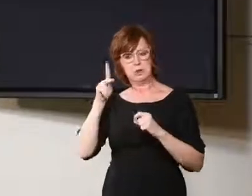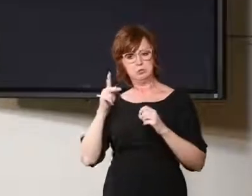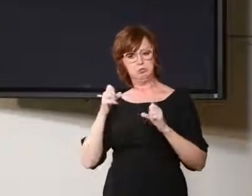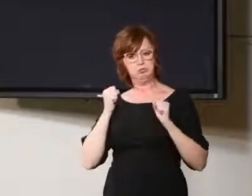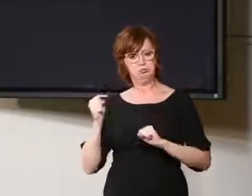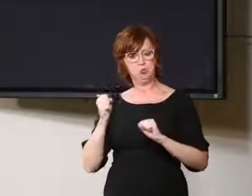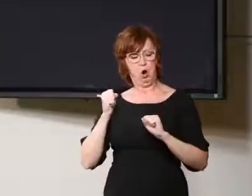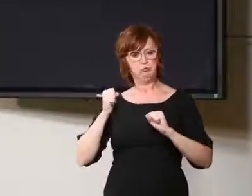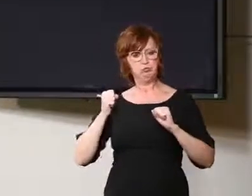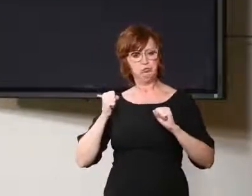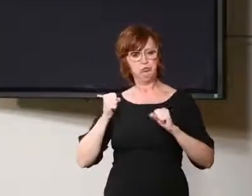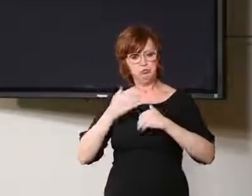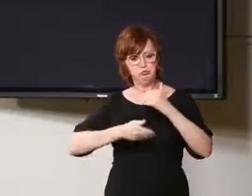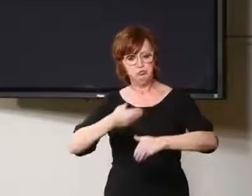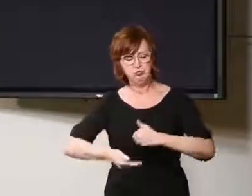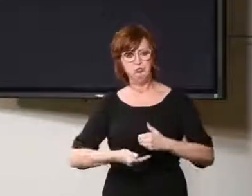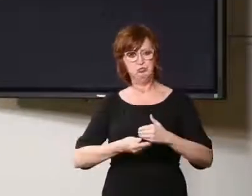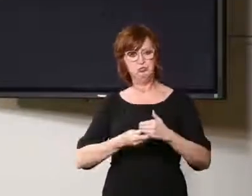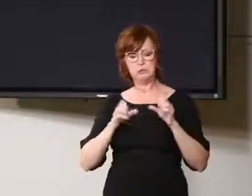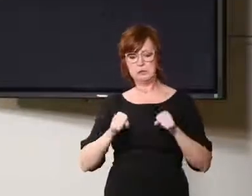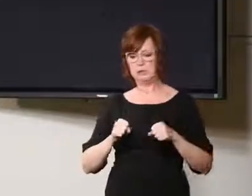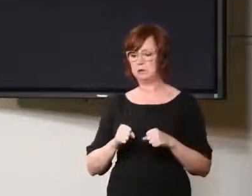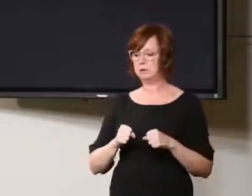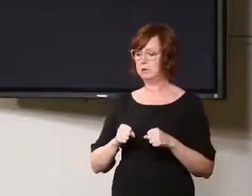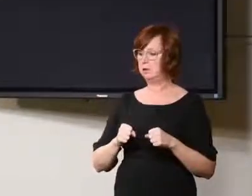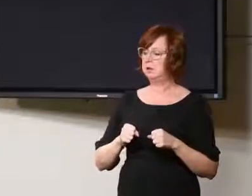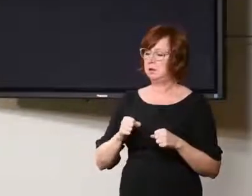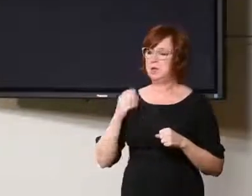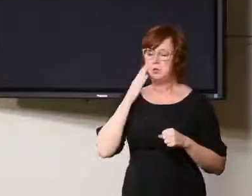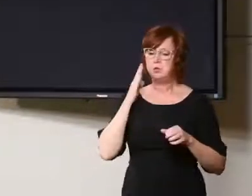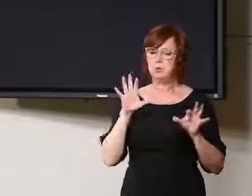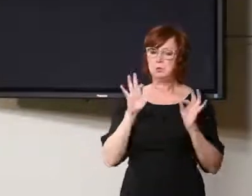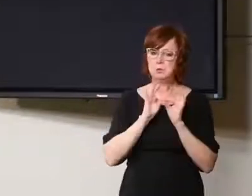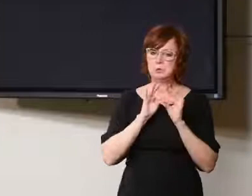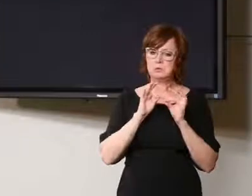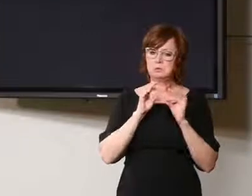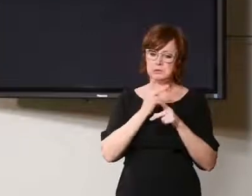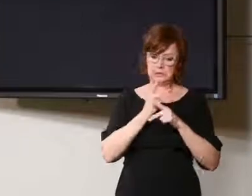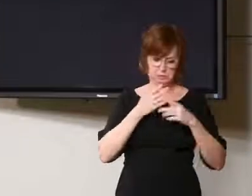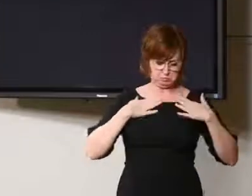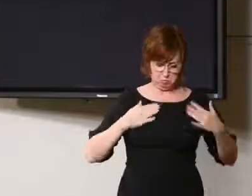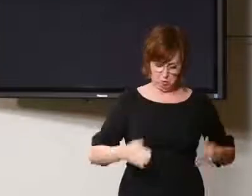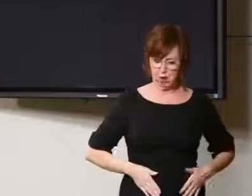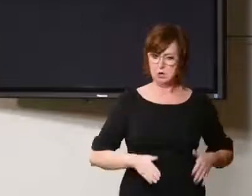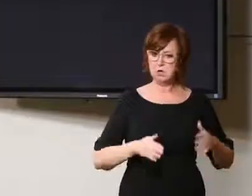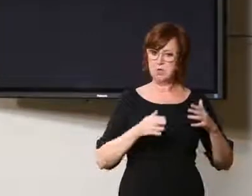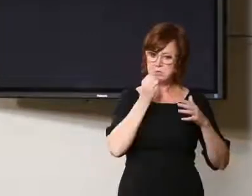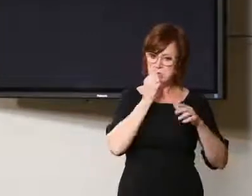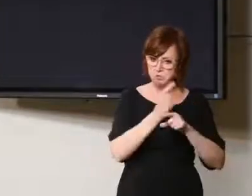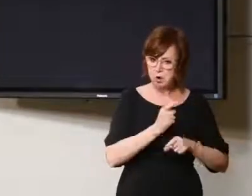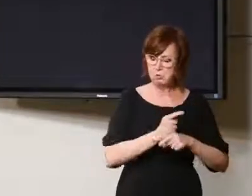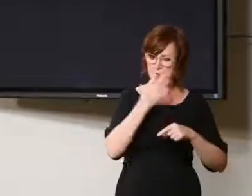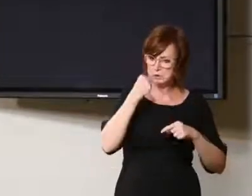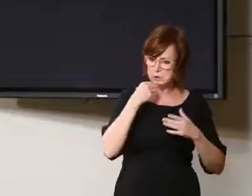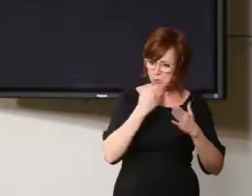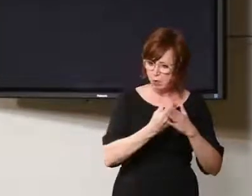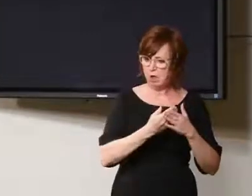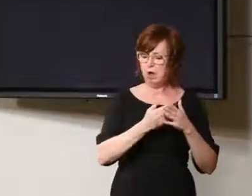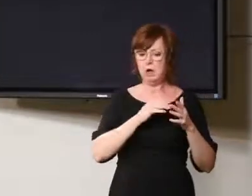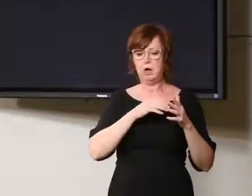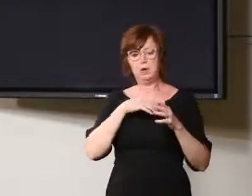all have to look after our mental health. And that can be especially challenging during such a stressful time as we are